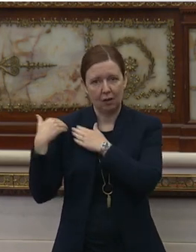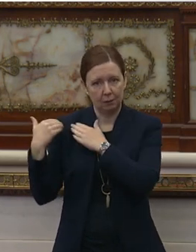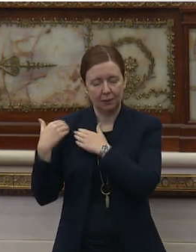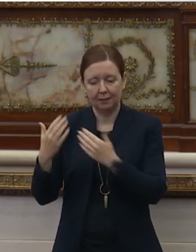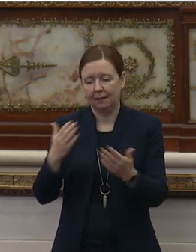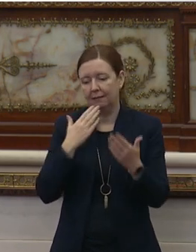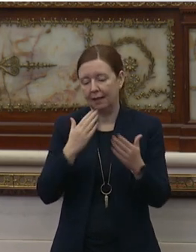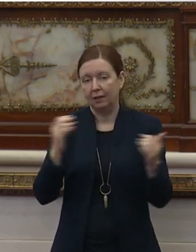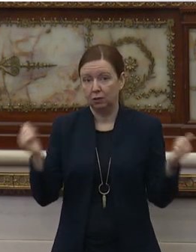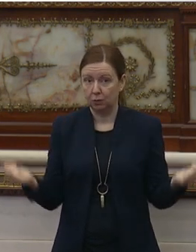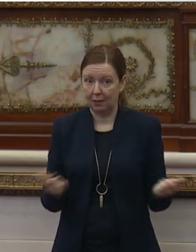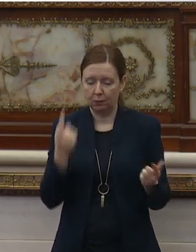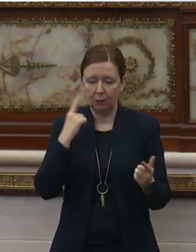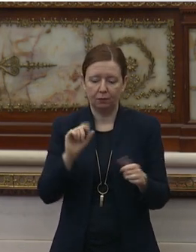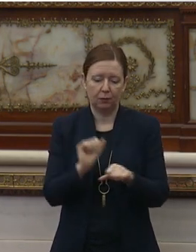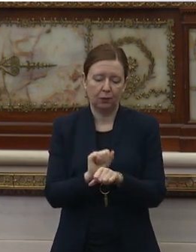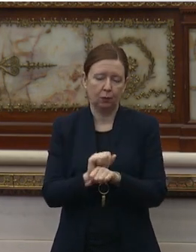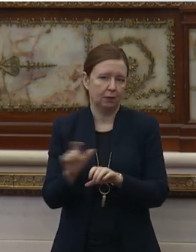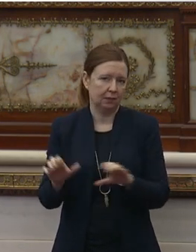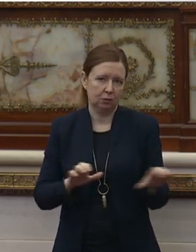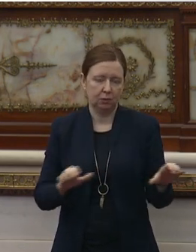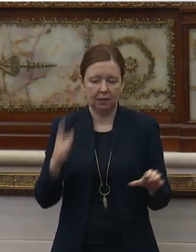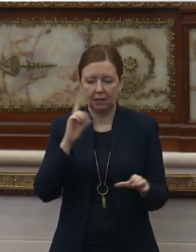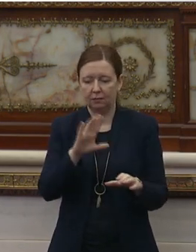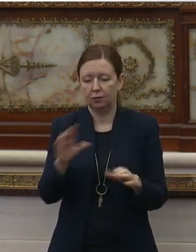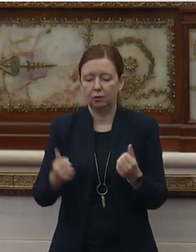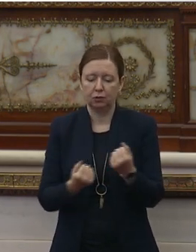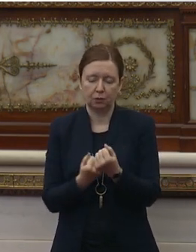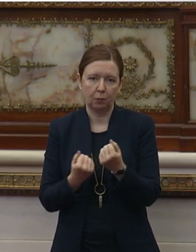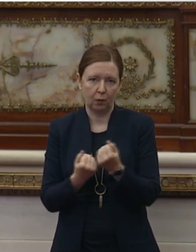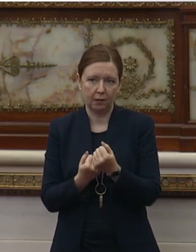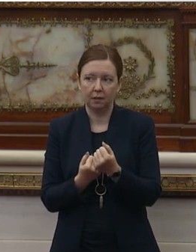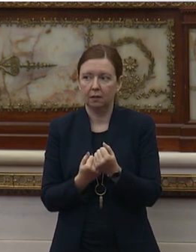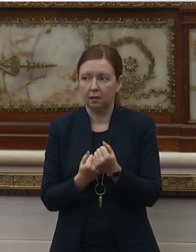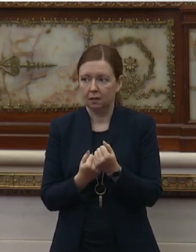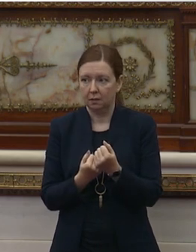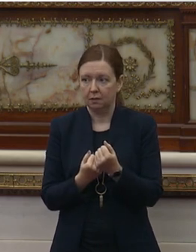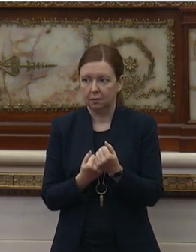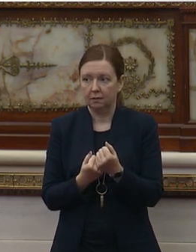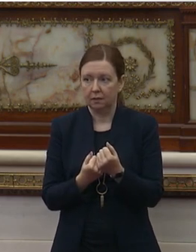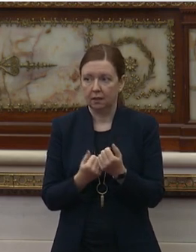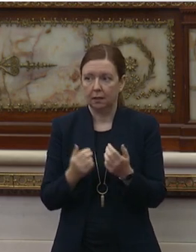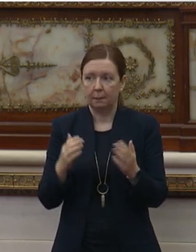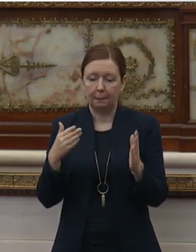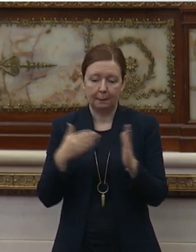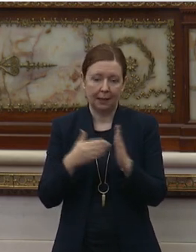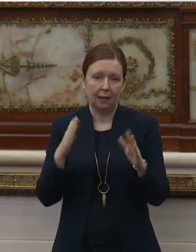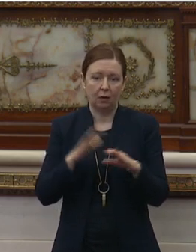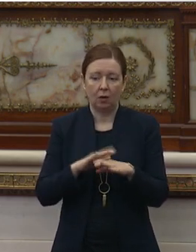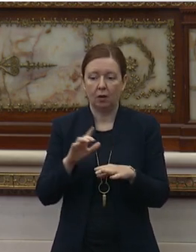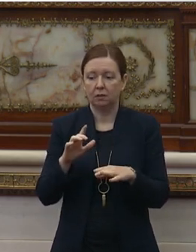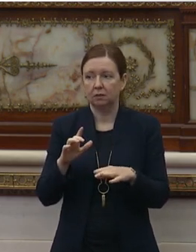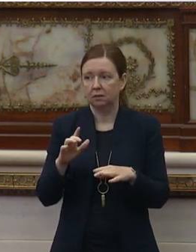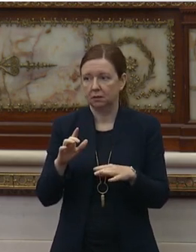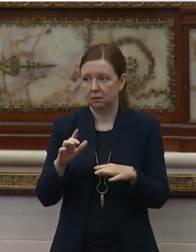Thank you to everybody for the work that you did and for your support of the ban on less lethal